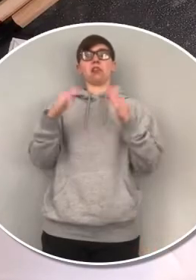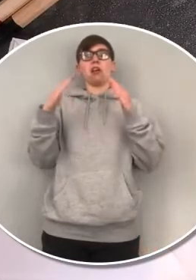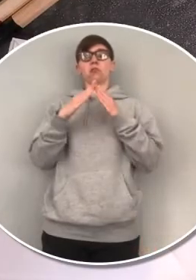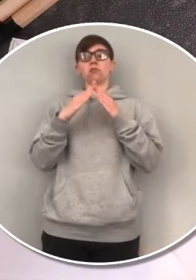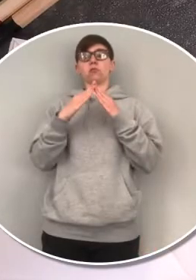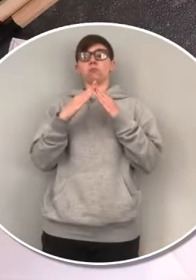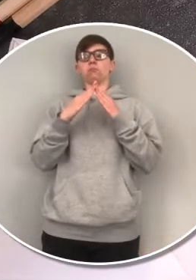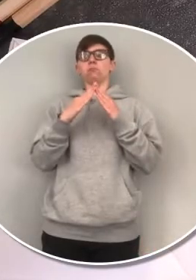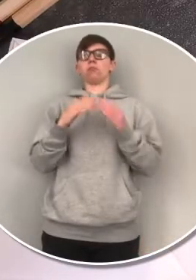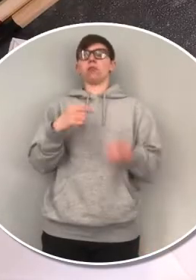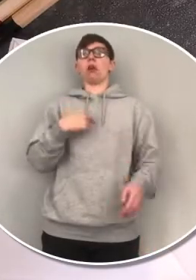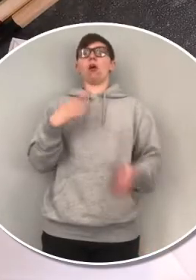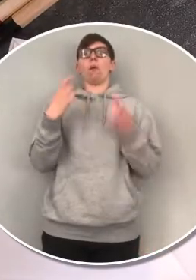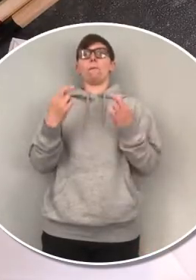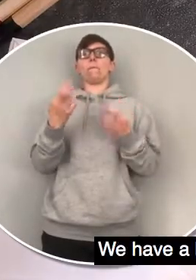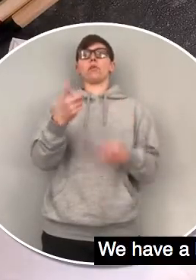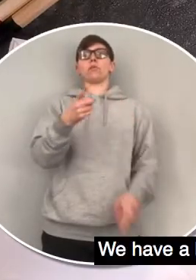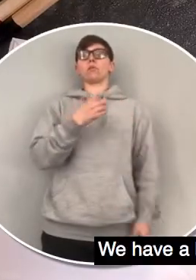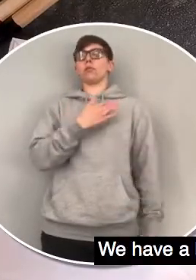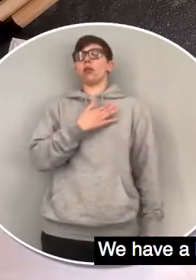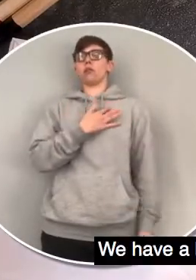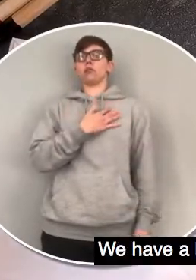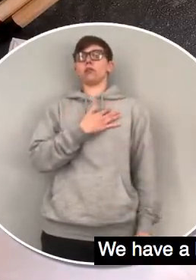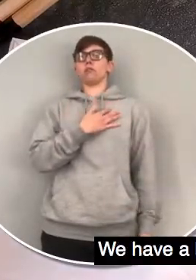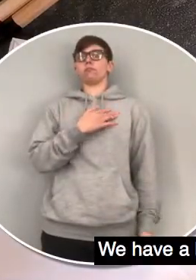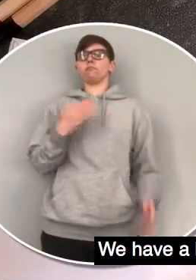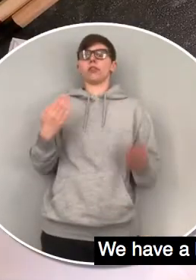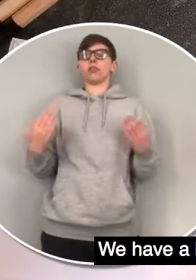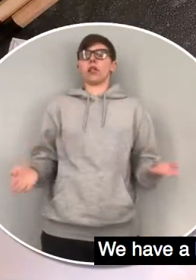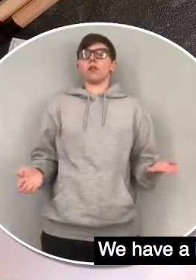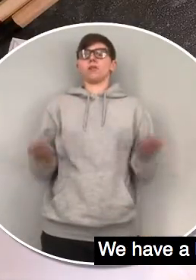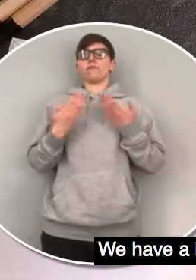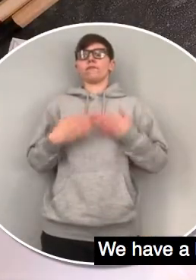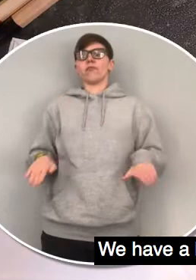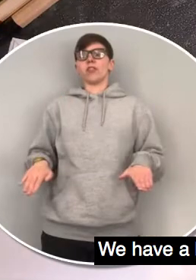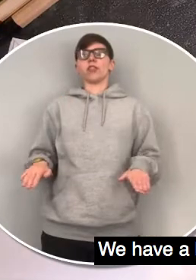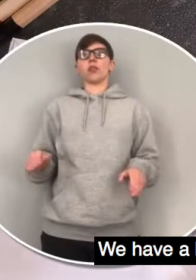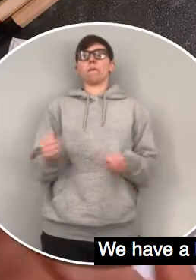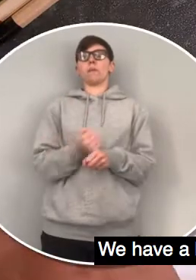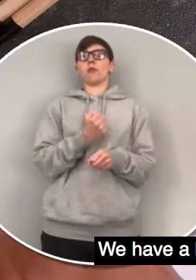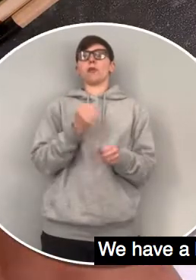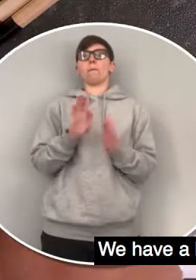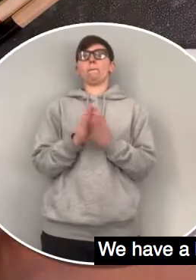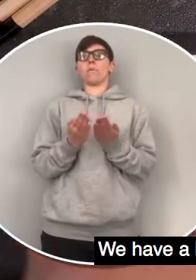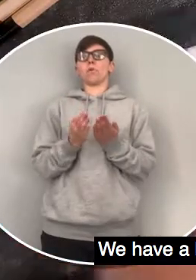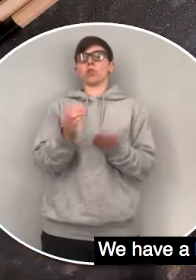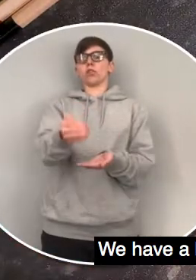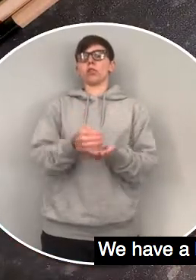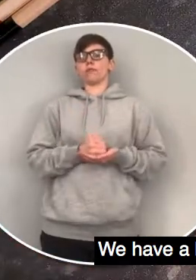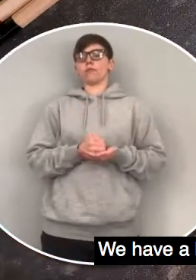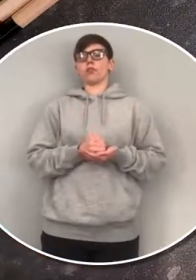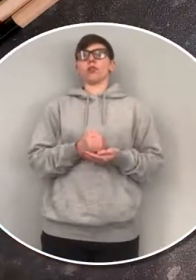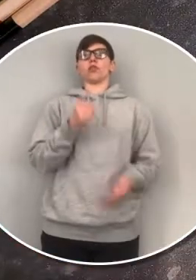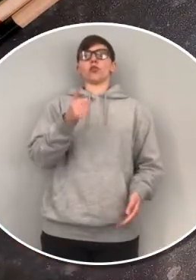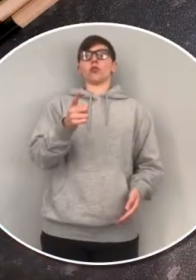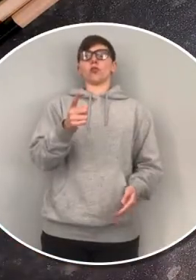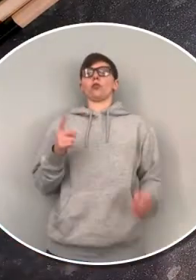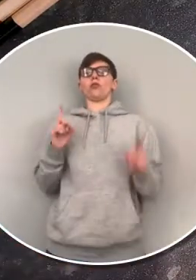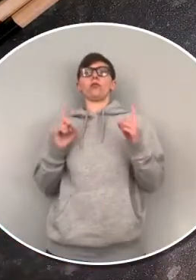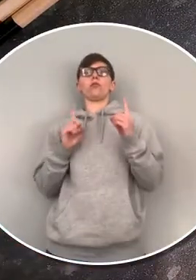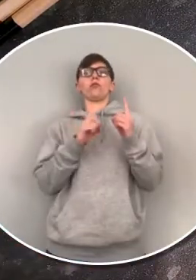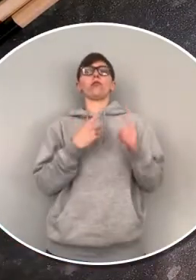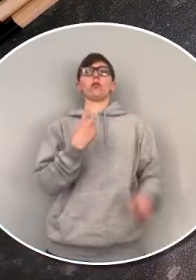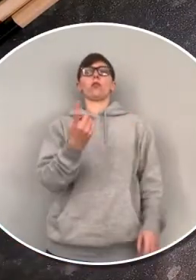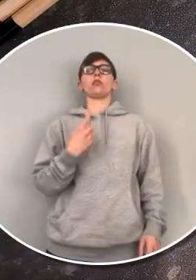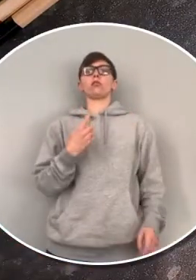And there we go. We have a little bookmark, and you can decorate it however you want, with a